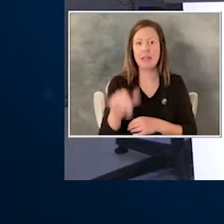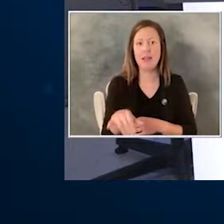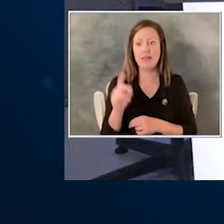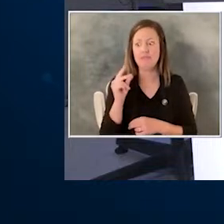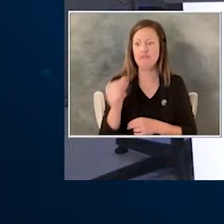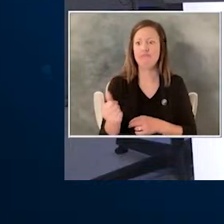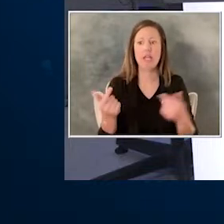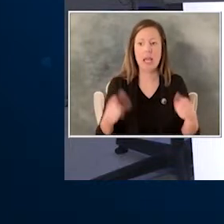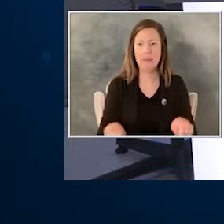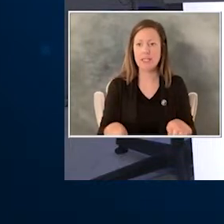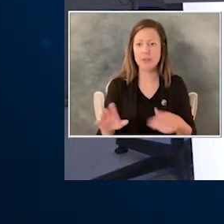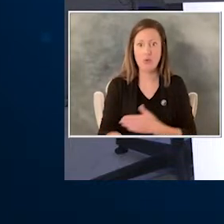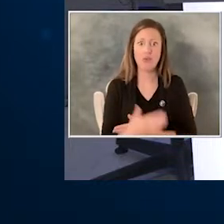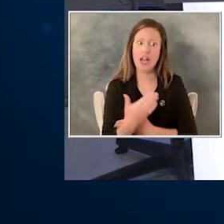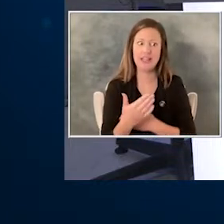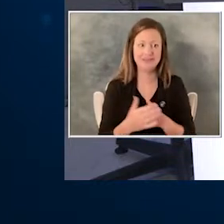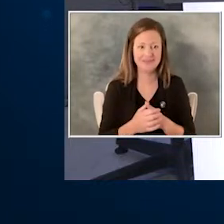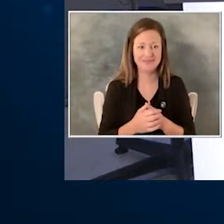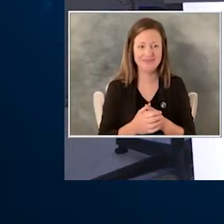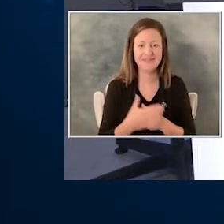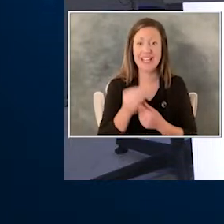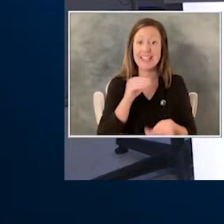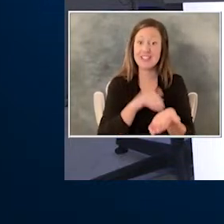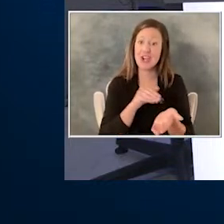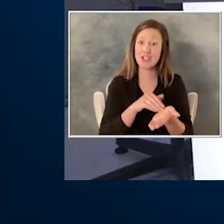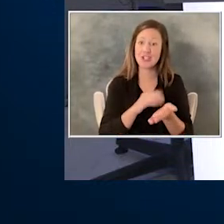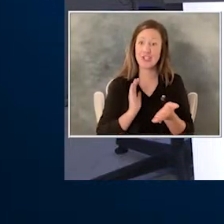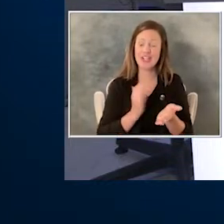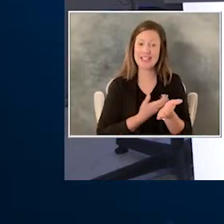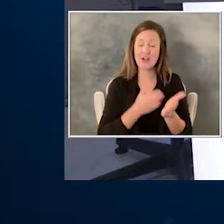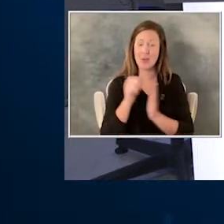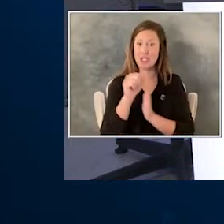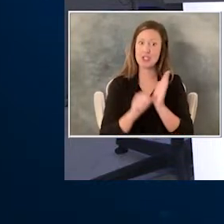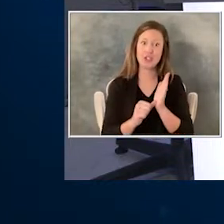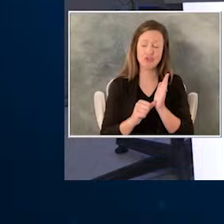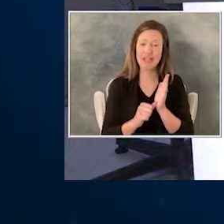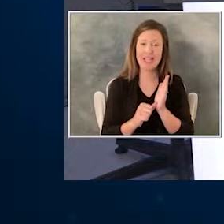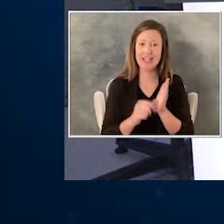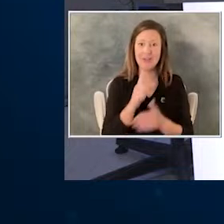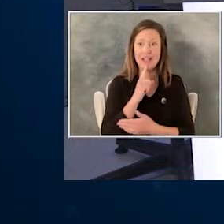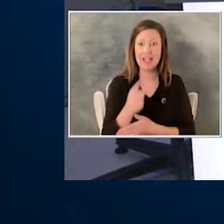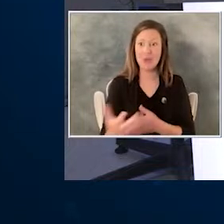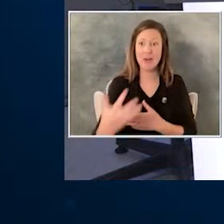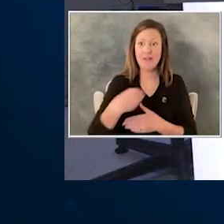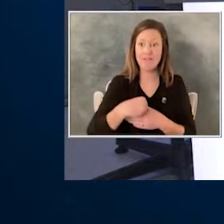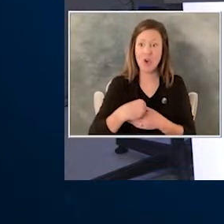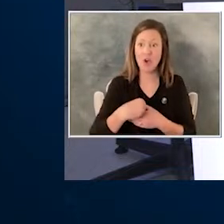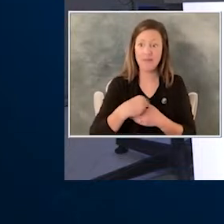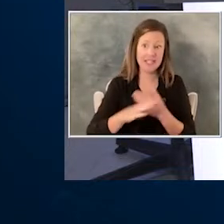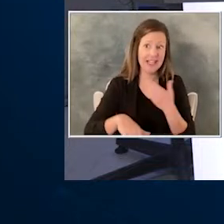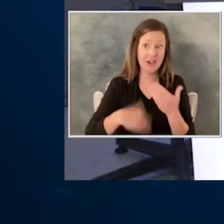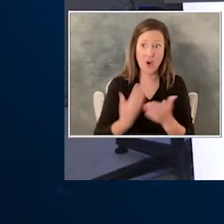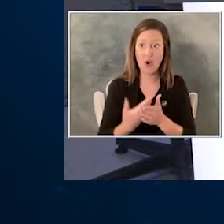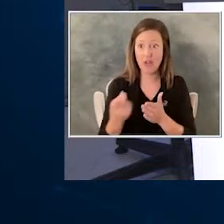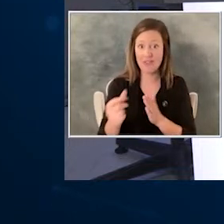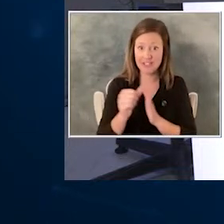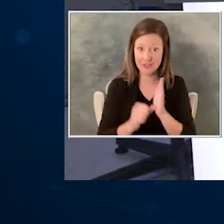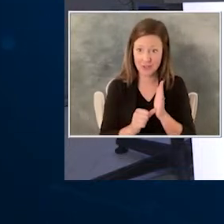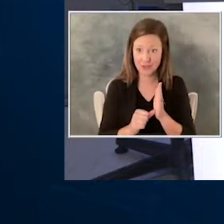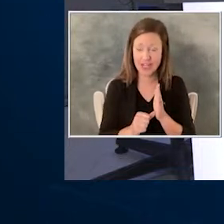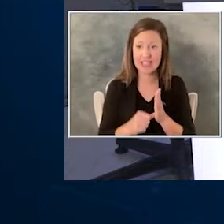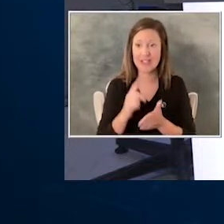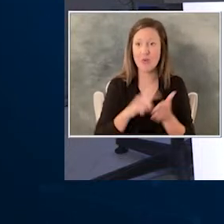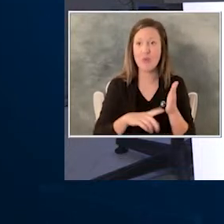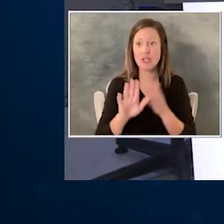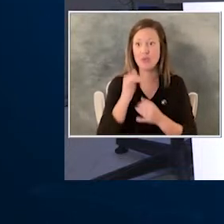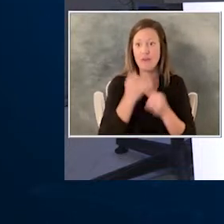And Dr. Schmidt, as our transplant surgeon who was involved and did all of these surgeries, what's your final message